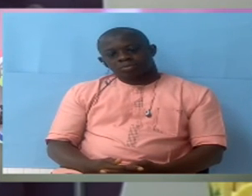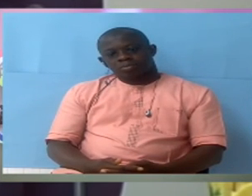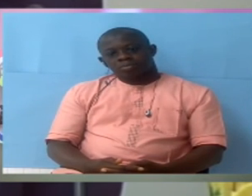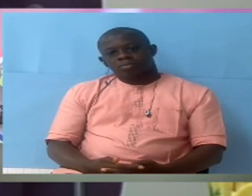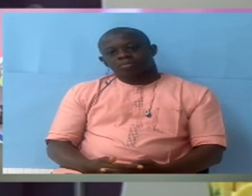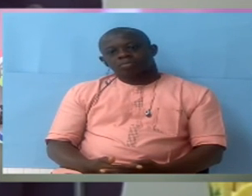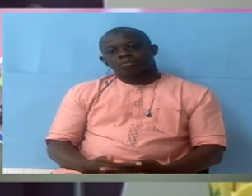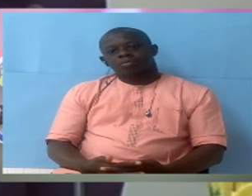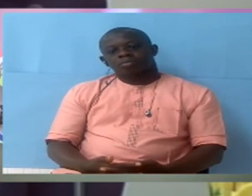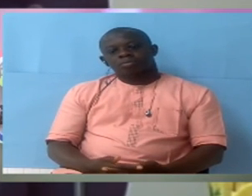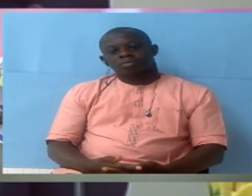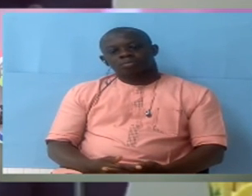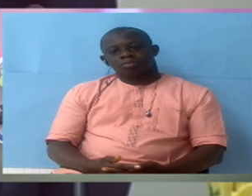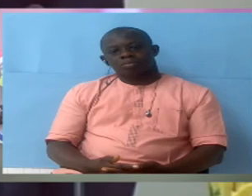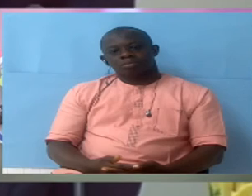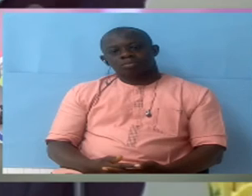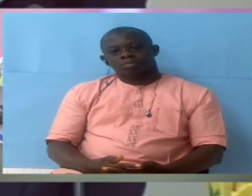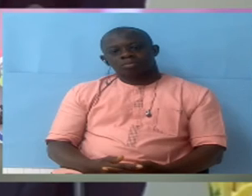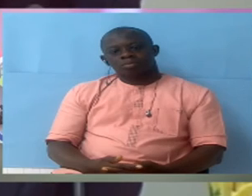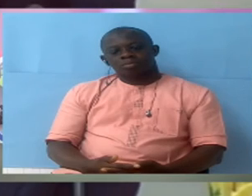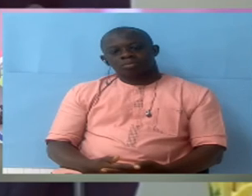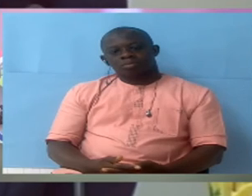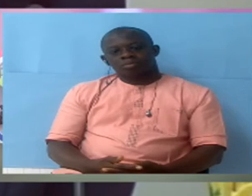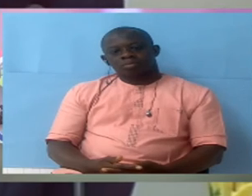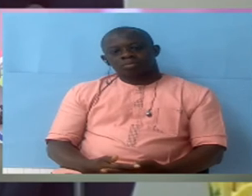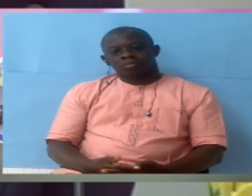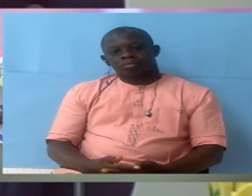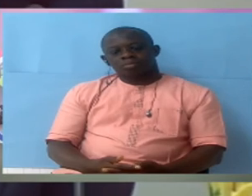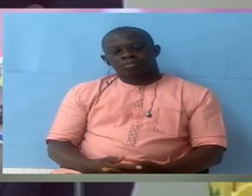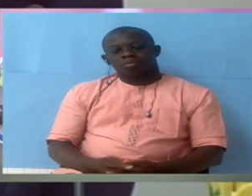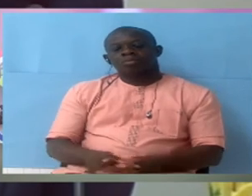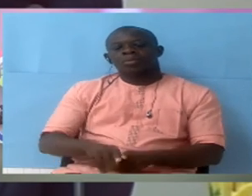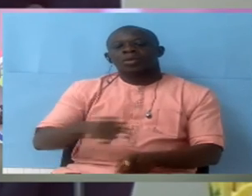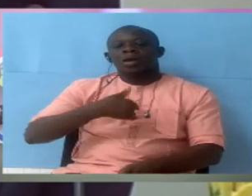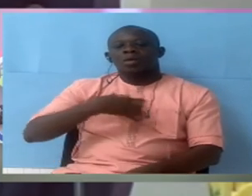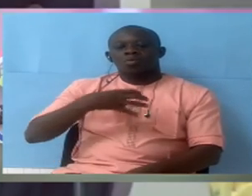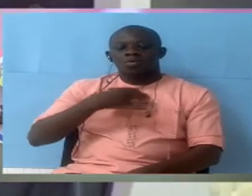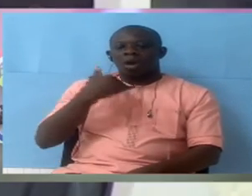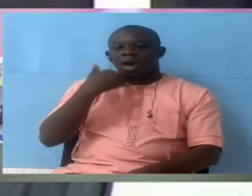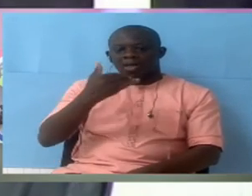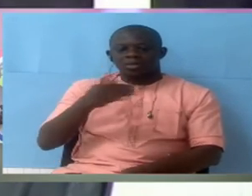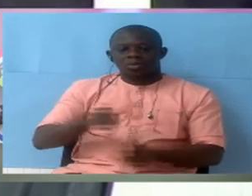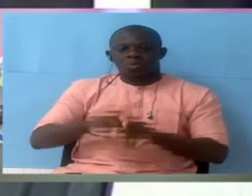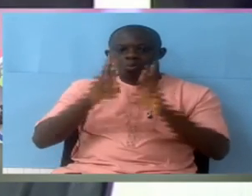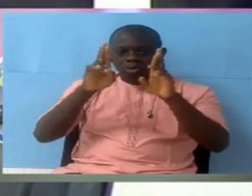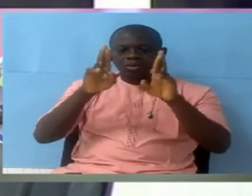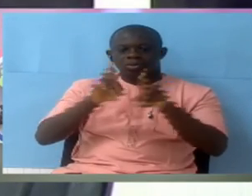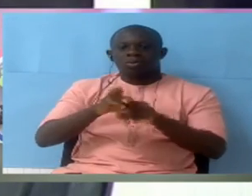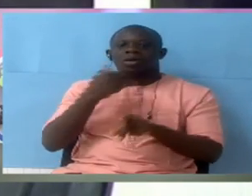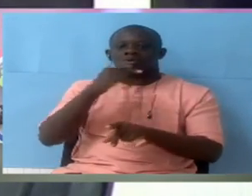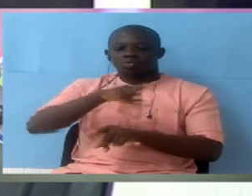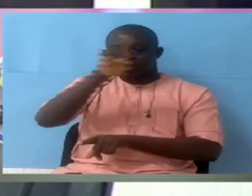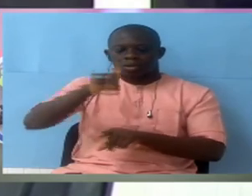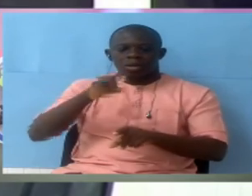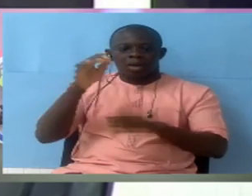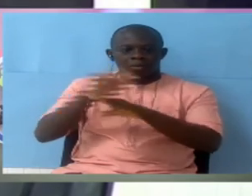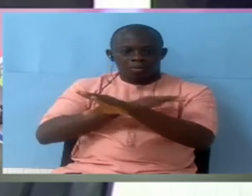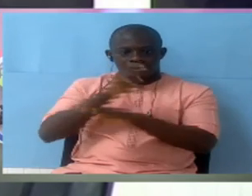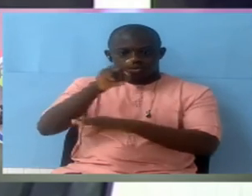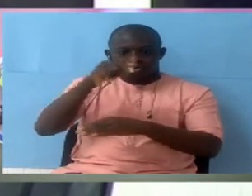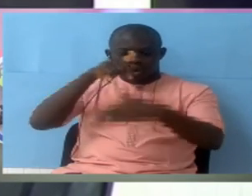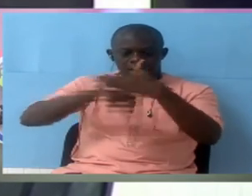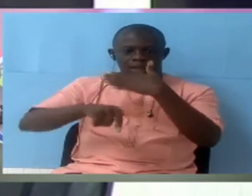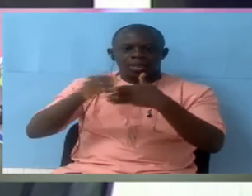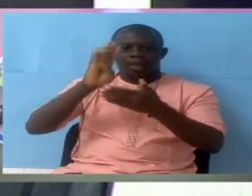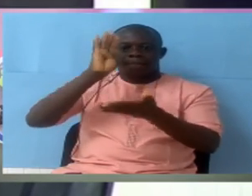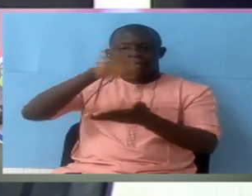njangam. I wish to inquire, was this while you were in prison or after your release? Li binga neke kasola